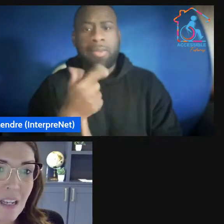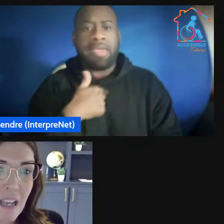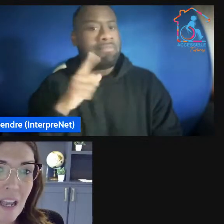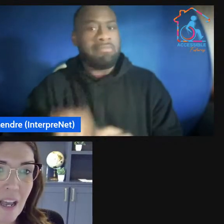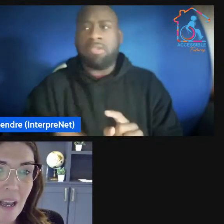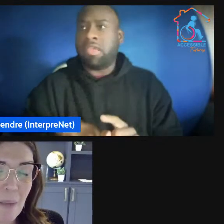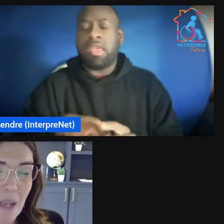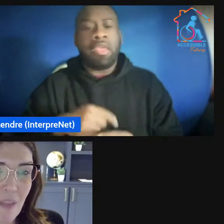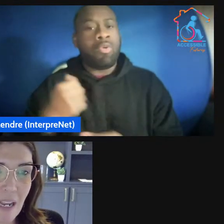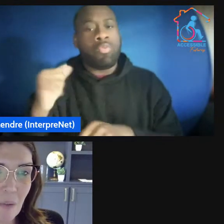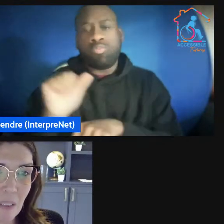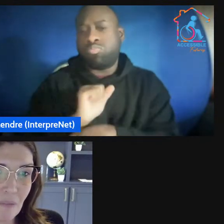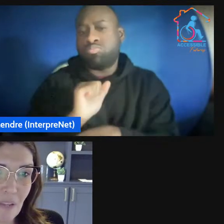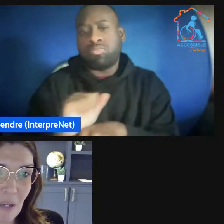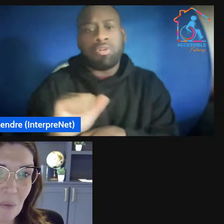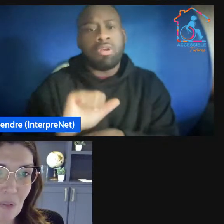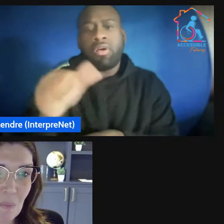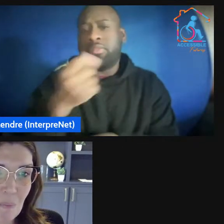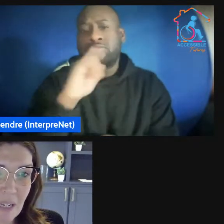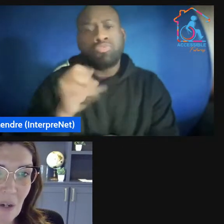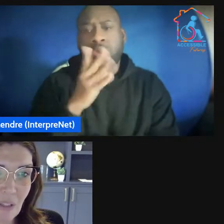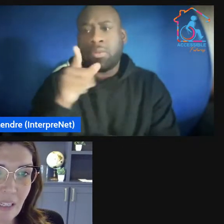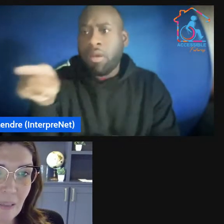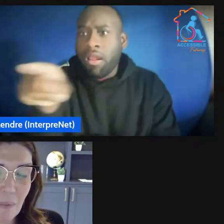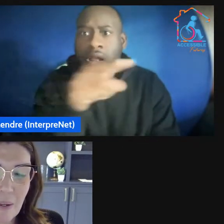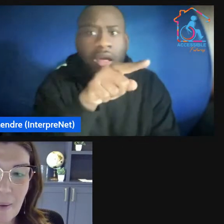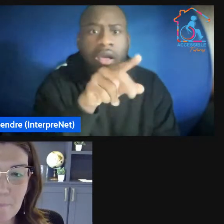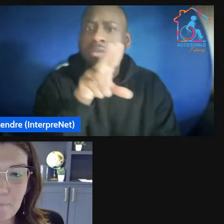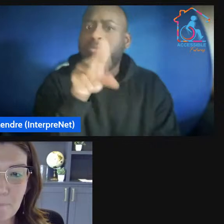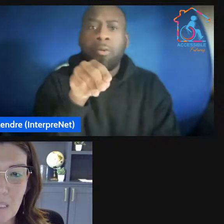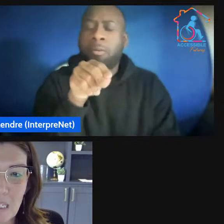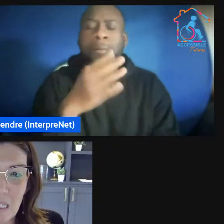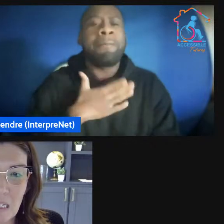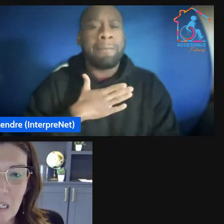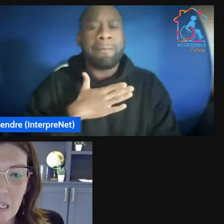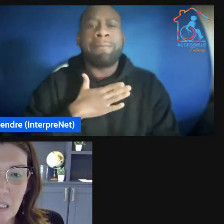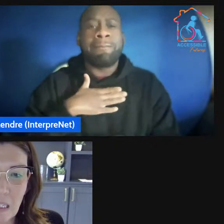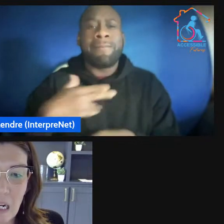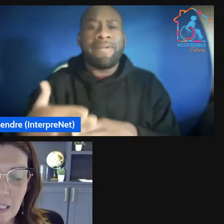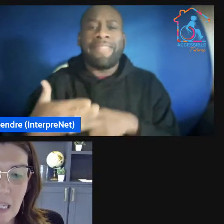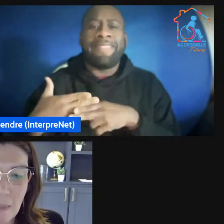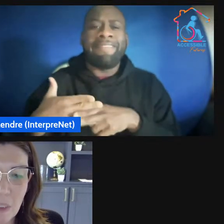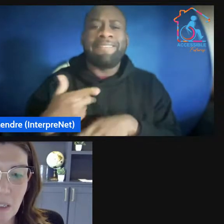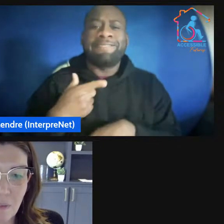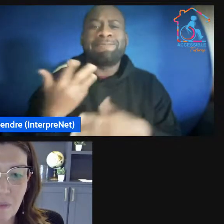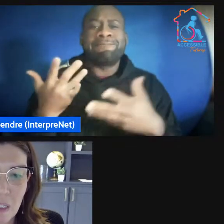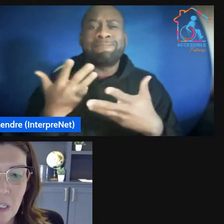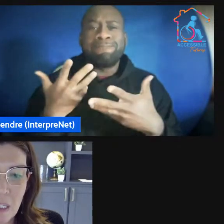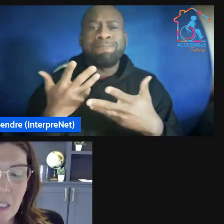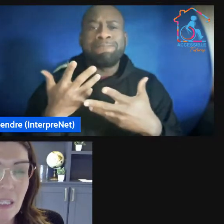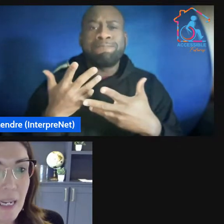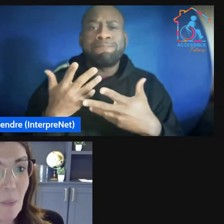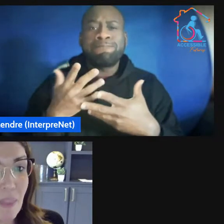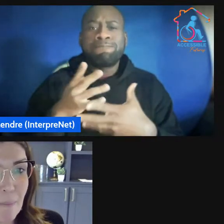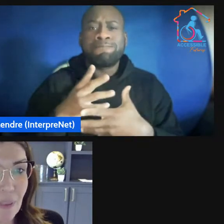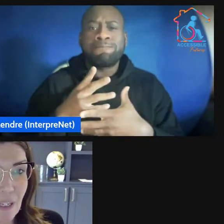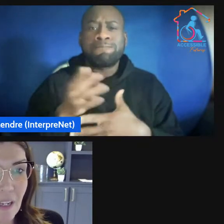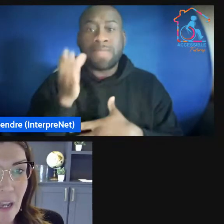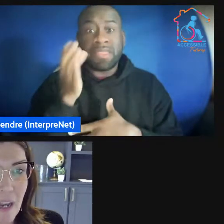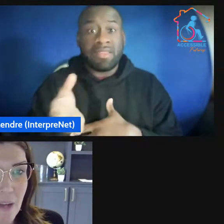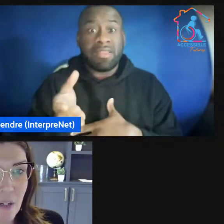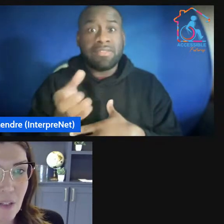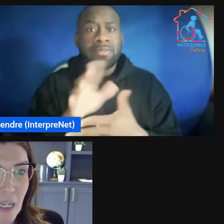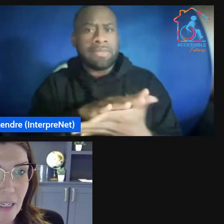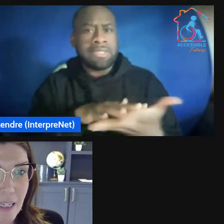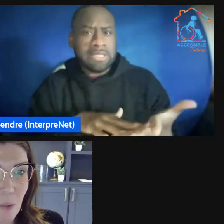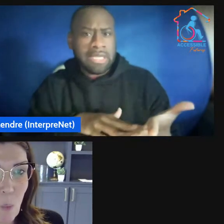else. And that I had really found my calling. The concept of designing with empathy